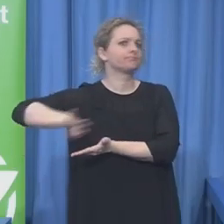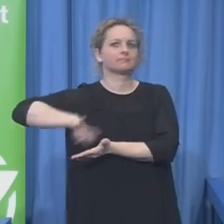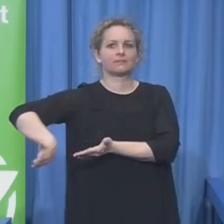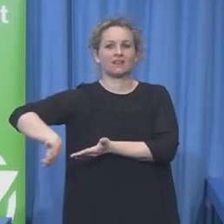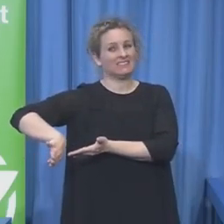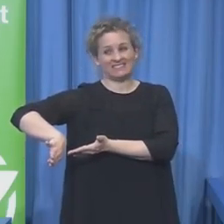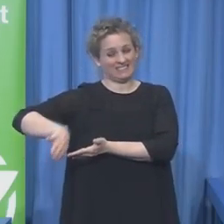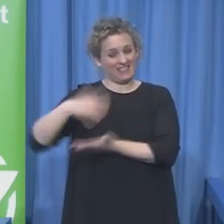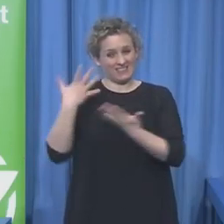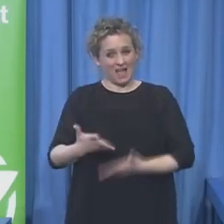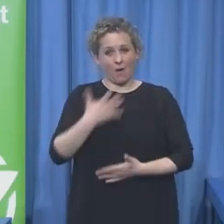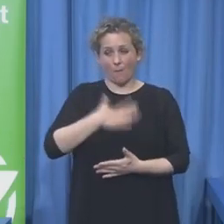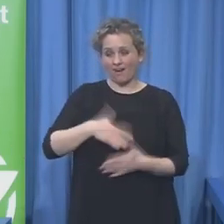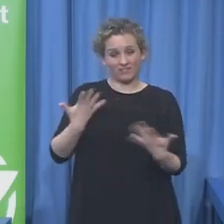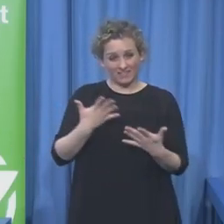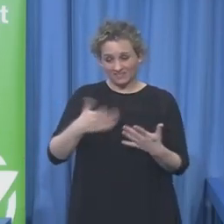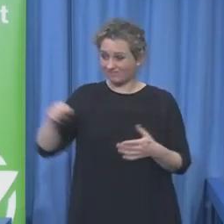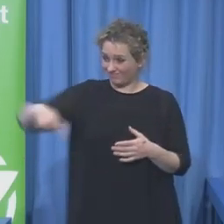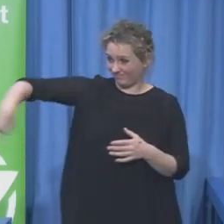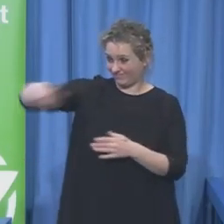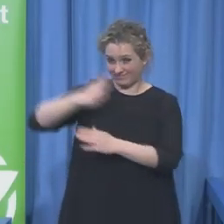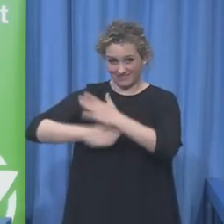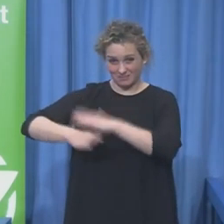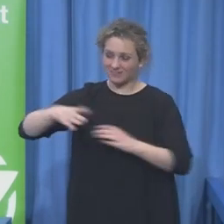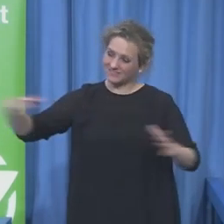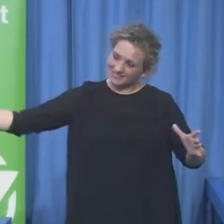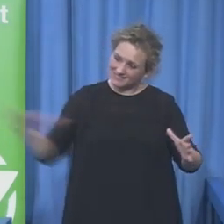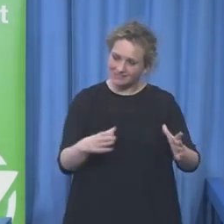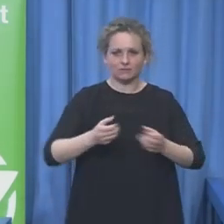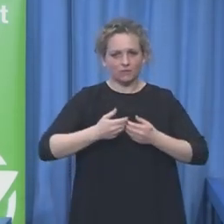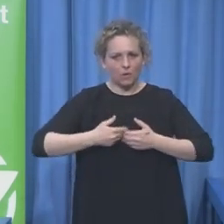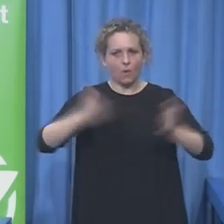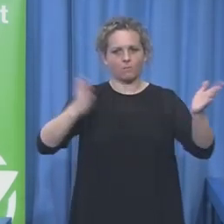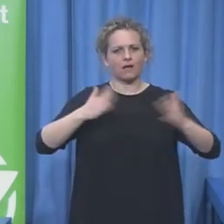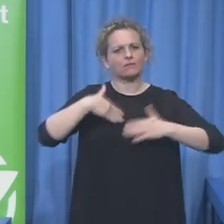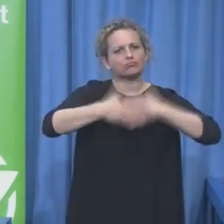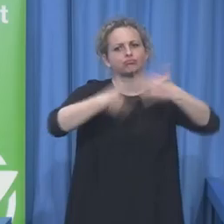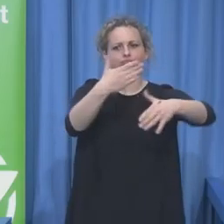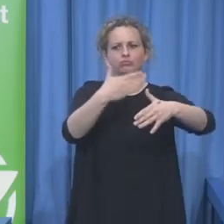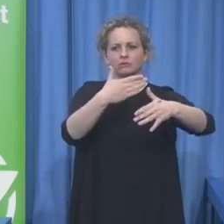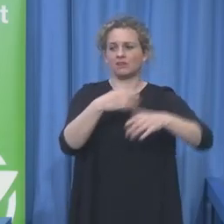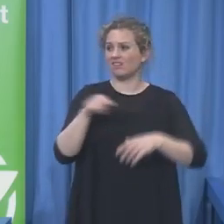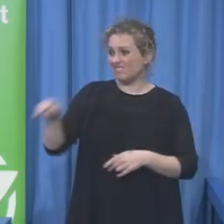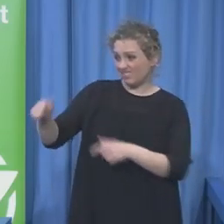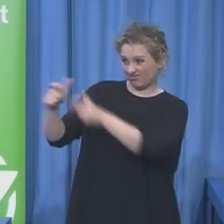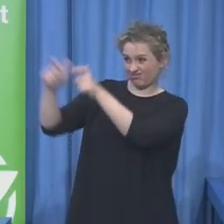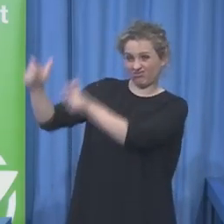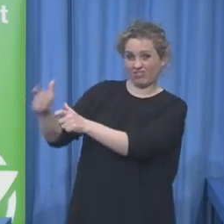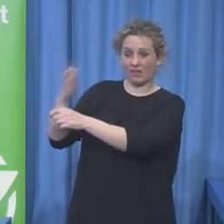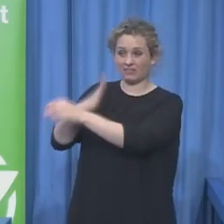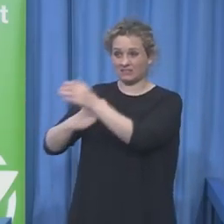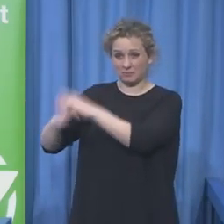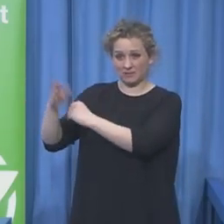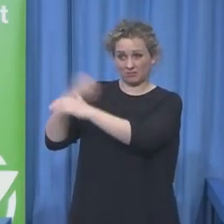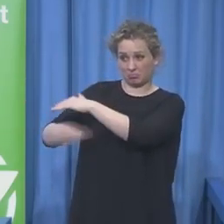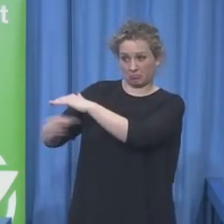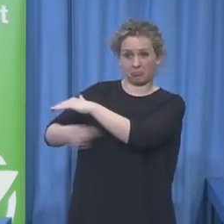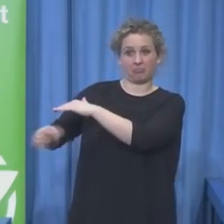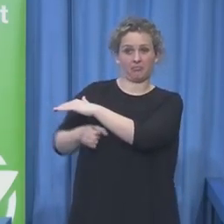this. Horrible places, isolated by the community, somewhere outside of the village or of the